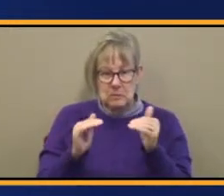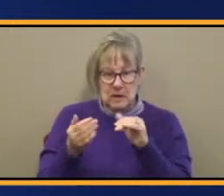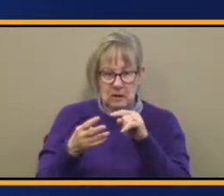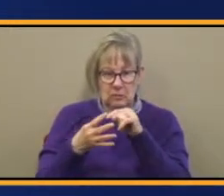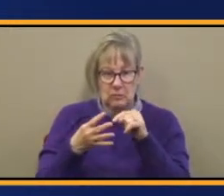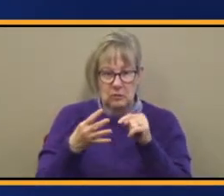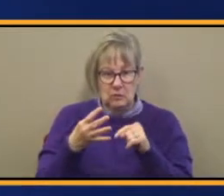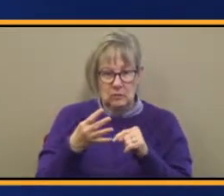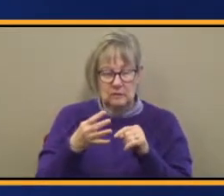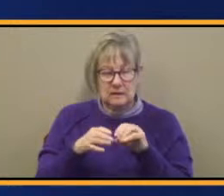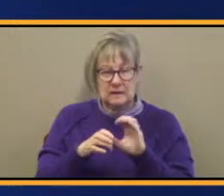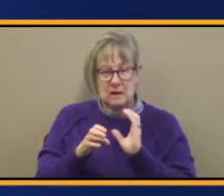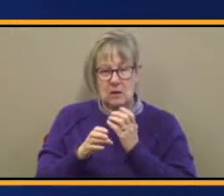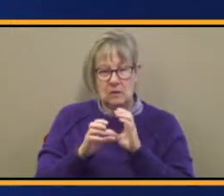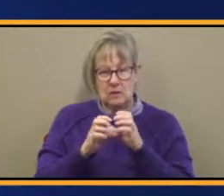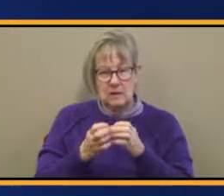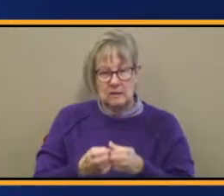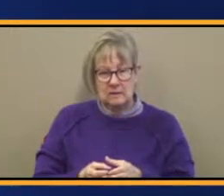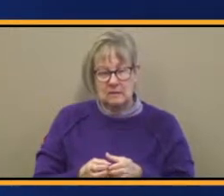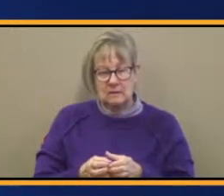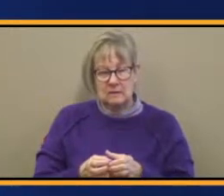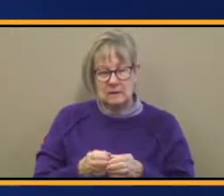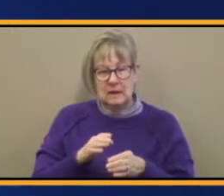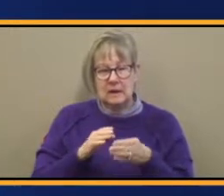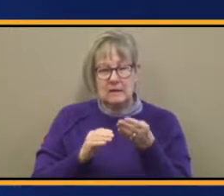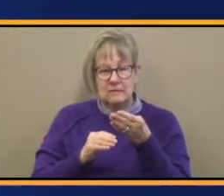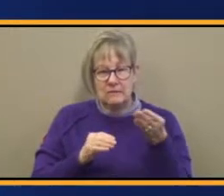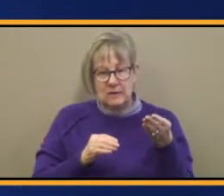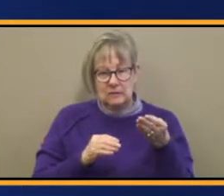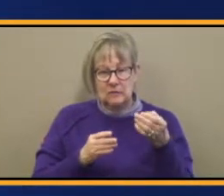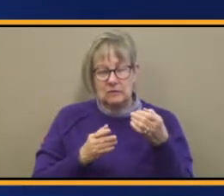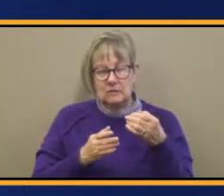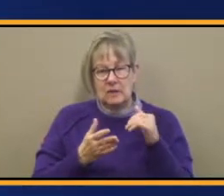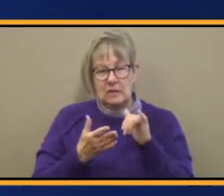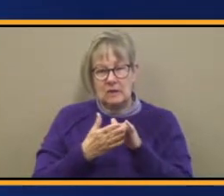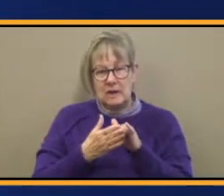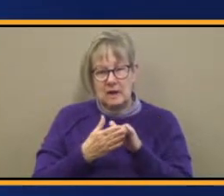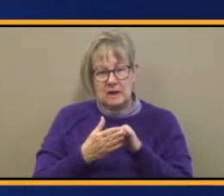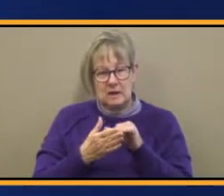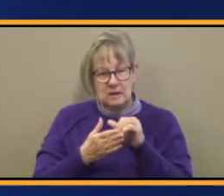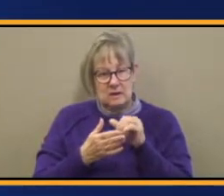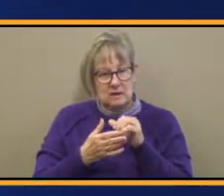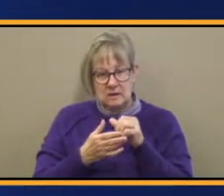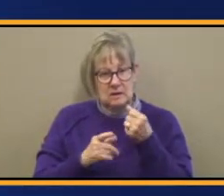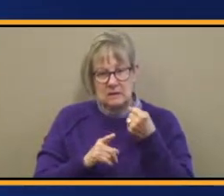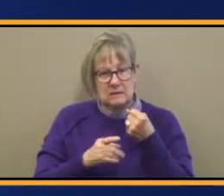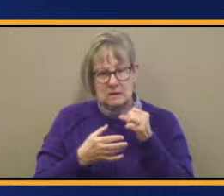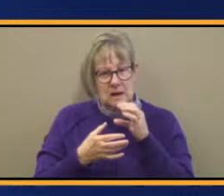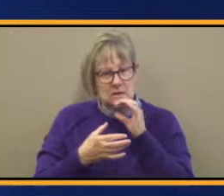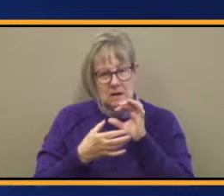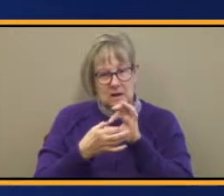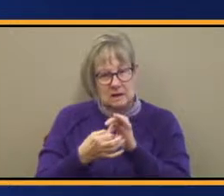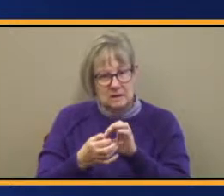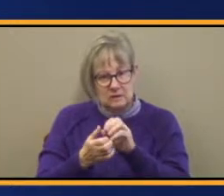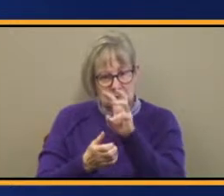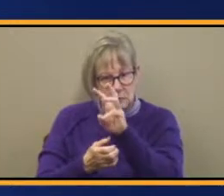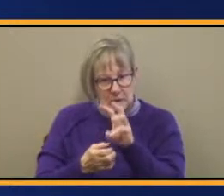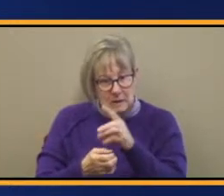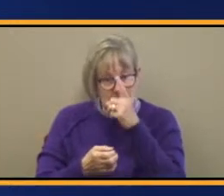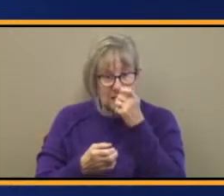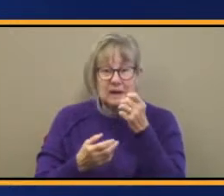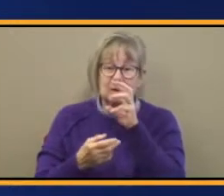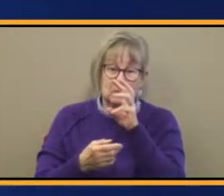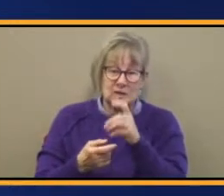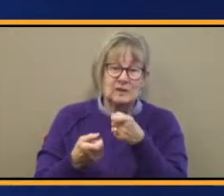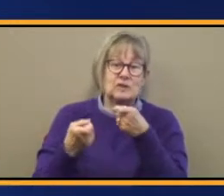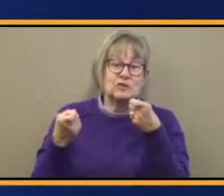energy classifications on like factors that do not have to do much with weather, because I mean weather is a huge impact.